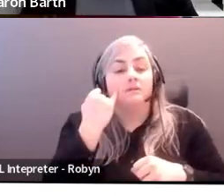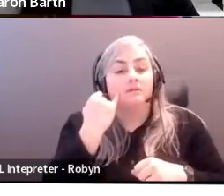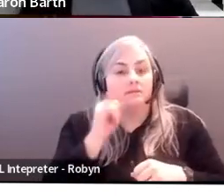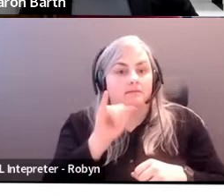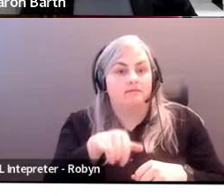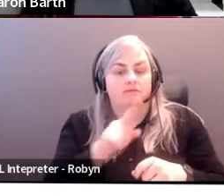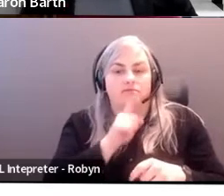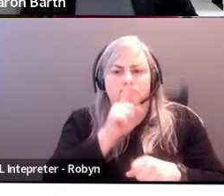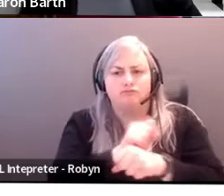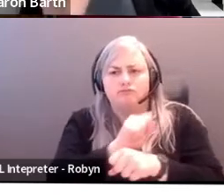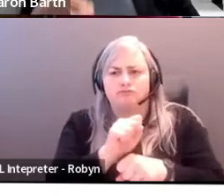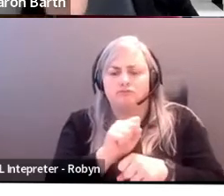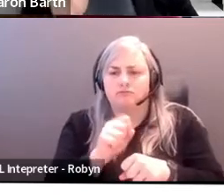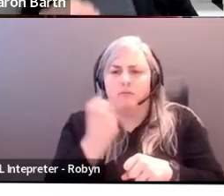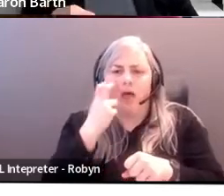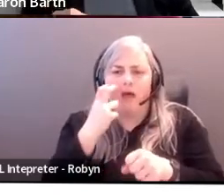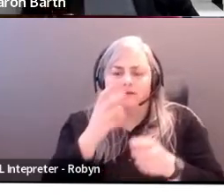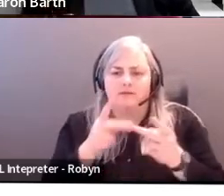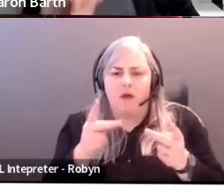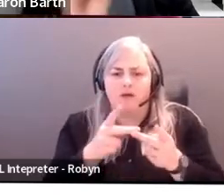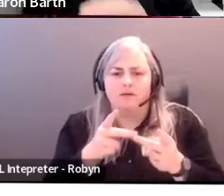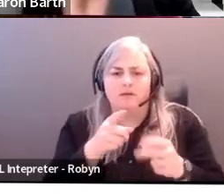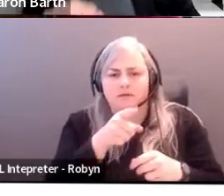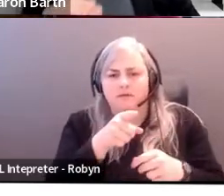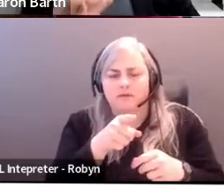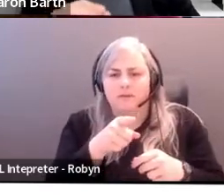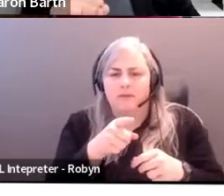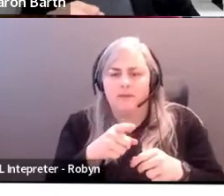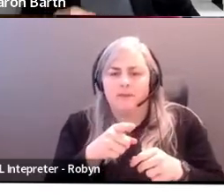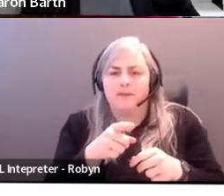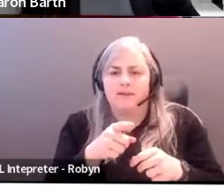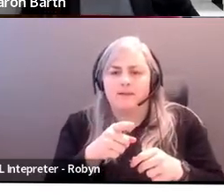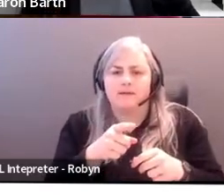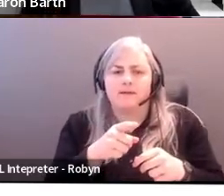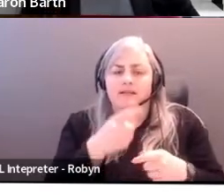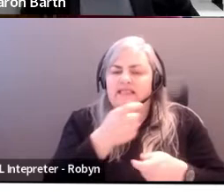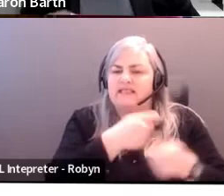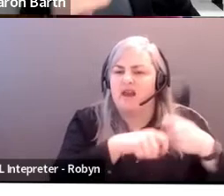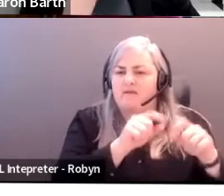spot, what would you see in place of the square?